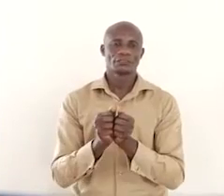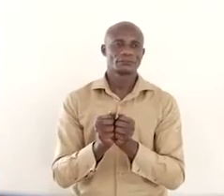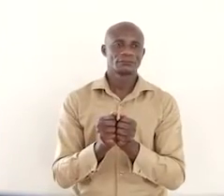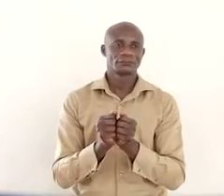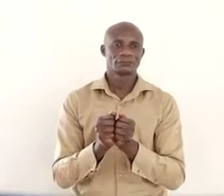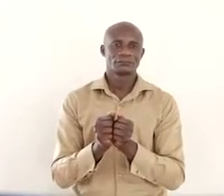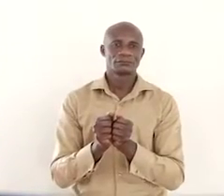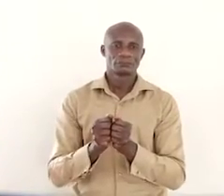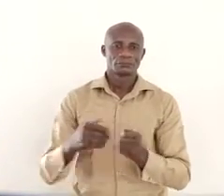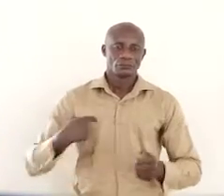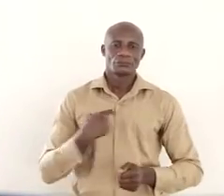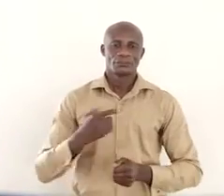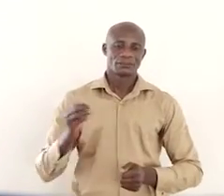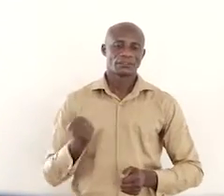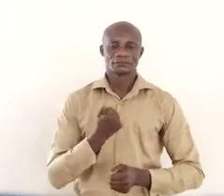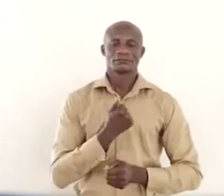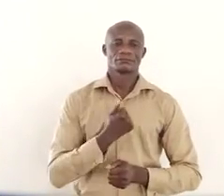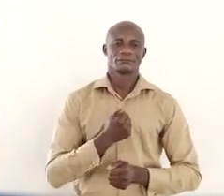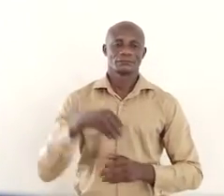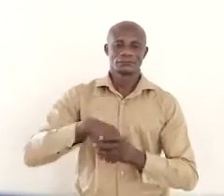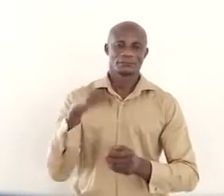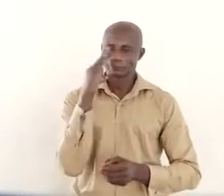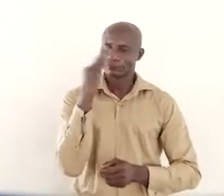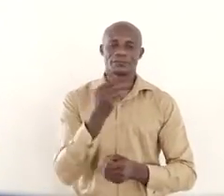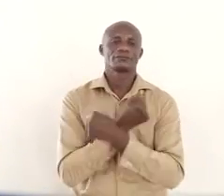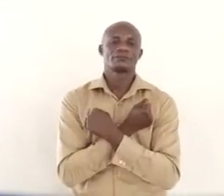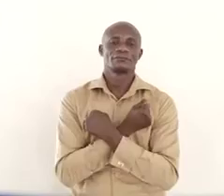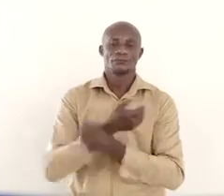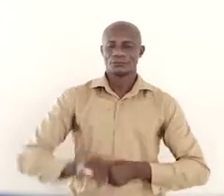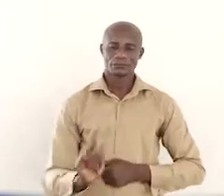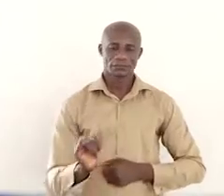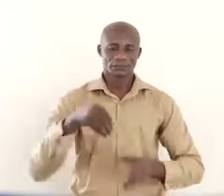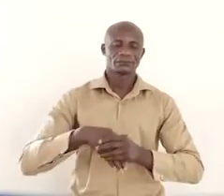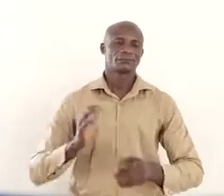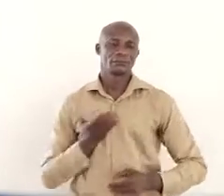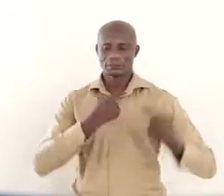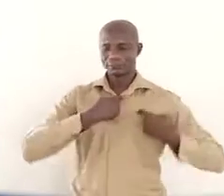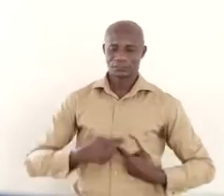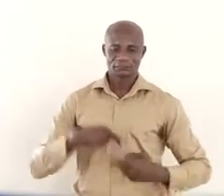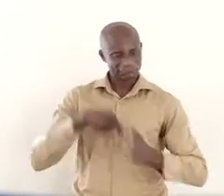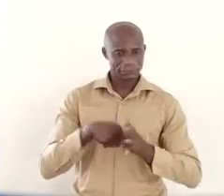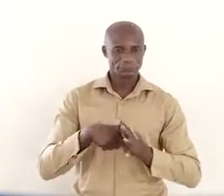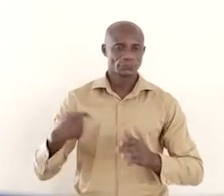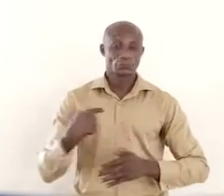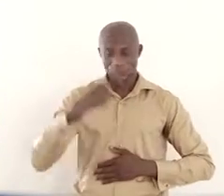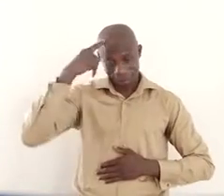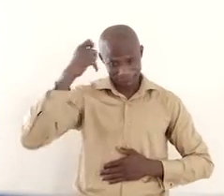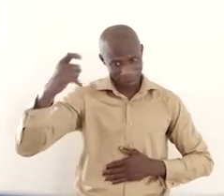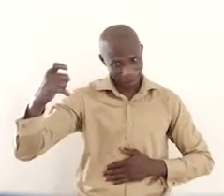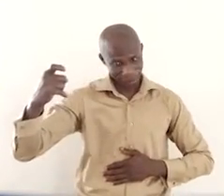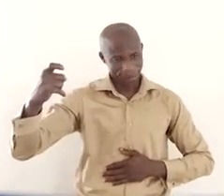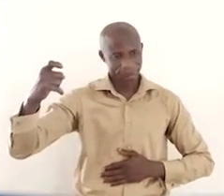we ourselves sometimes engage in the fake love, yet deep in our hearts, we